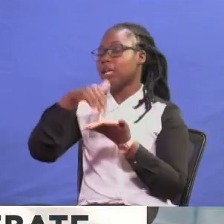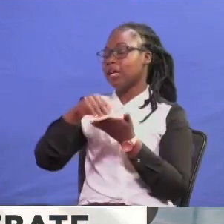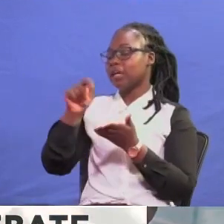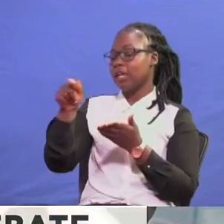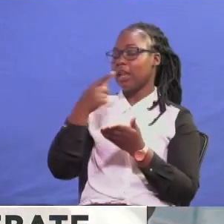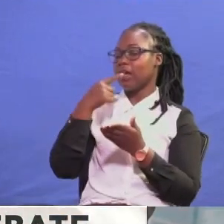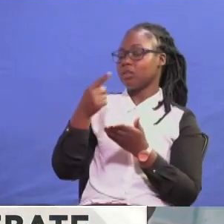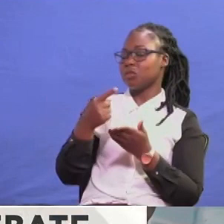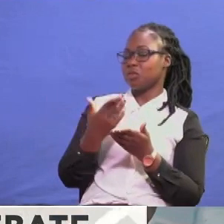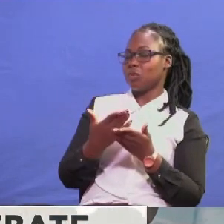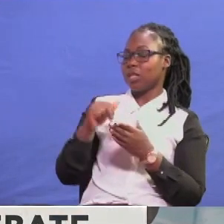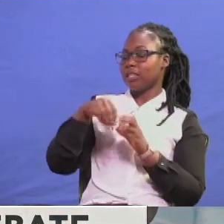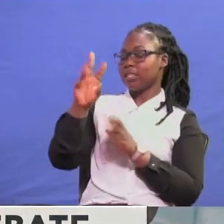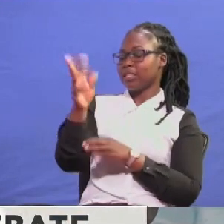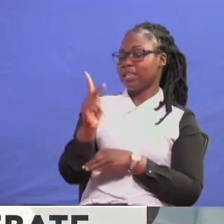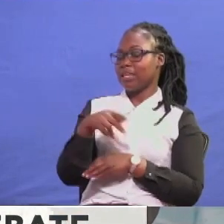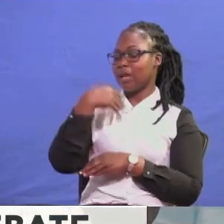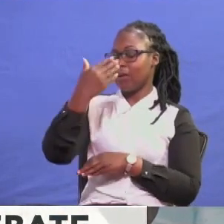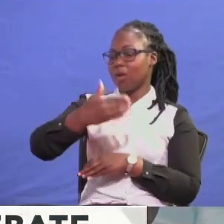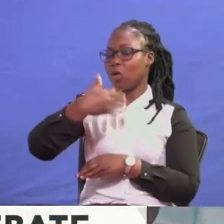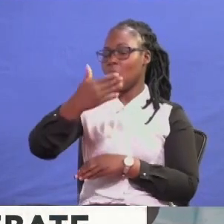that in Kenya we are always